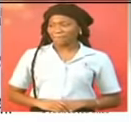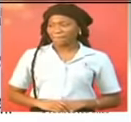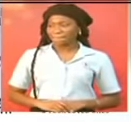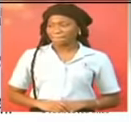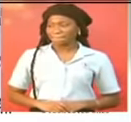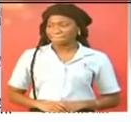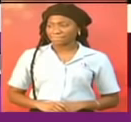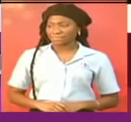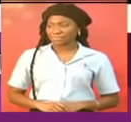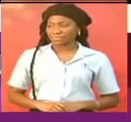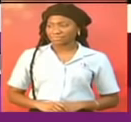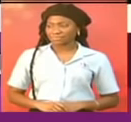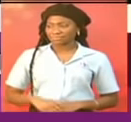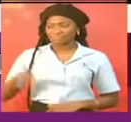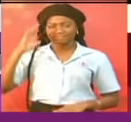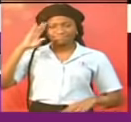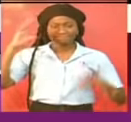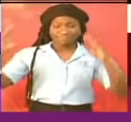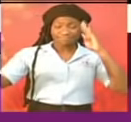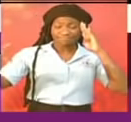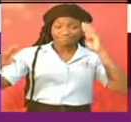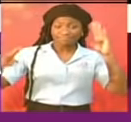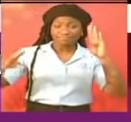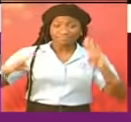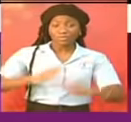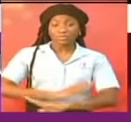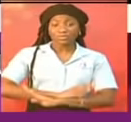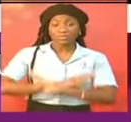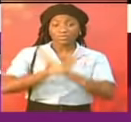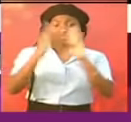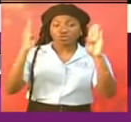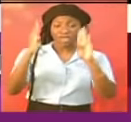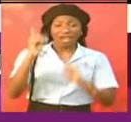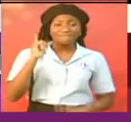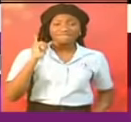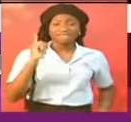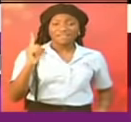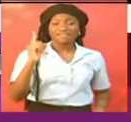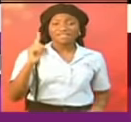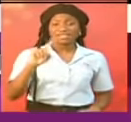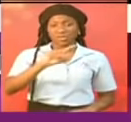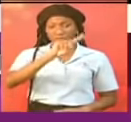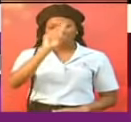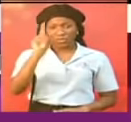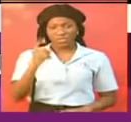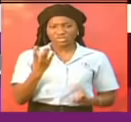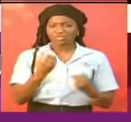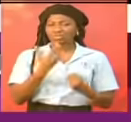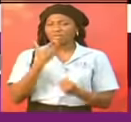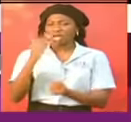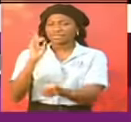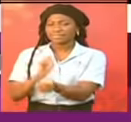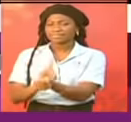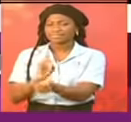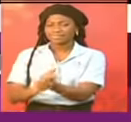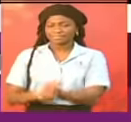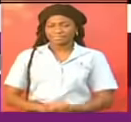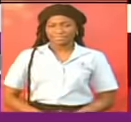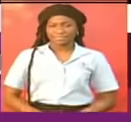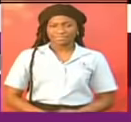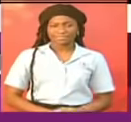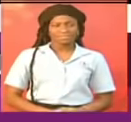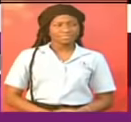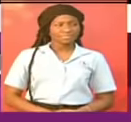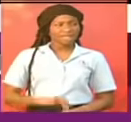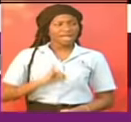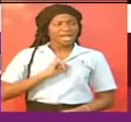Hi, good morning. Alicia Boucher from TV6 here. My first question is for Dr. Surju Singh. Dr. Surju Singh, I was wondering,